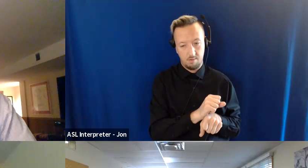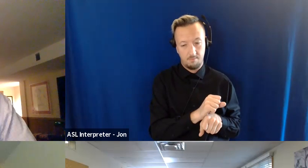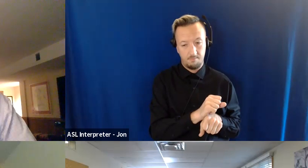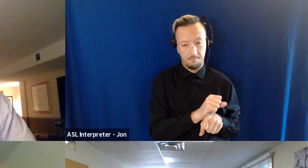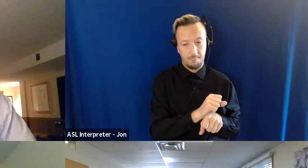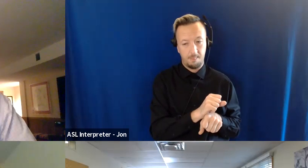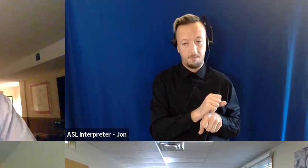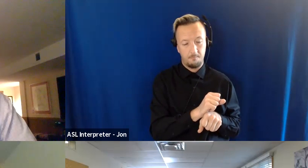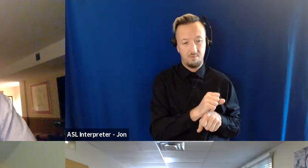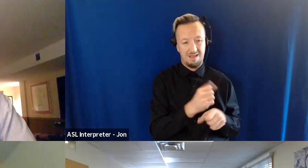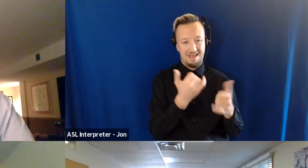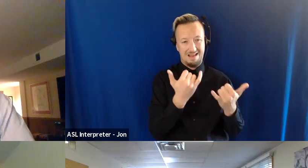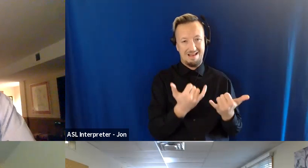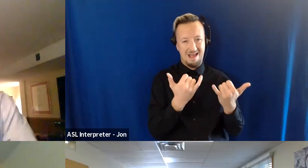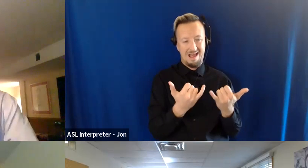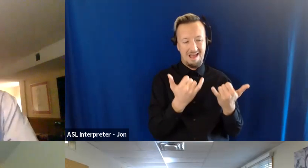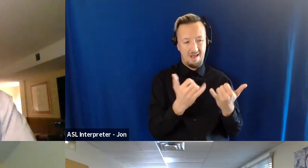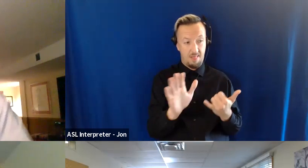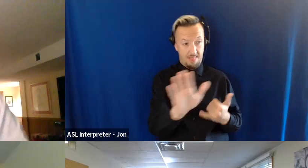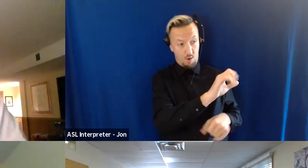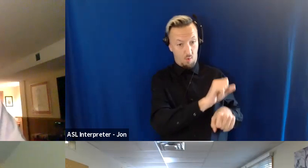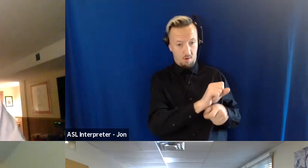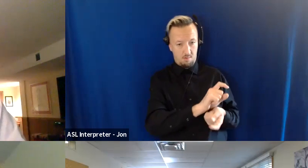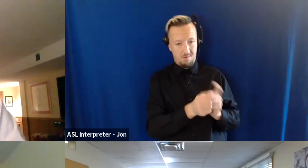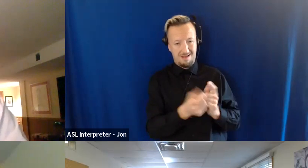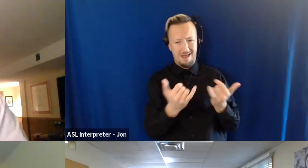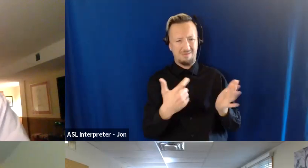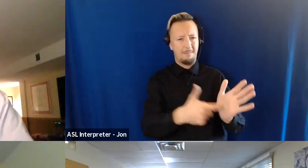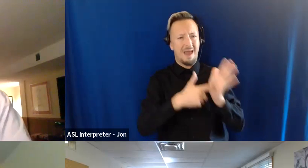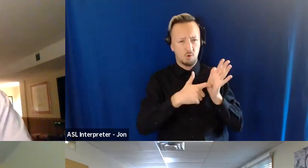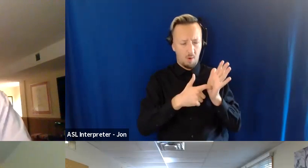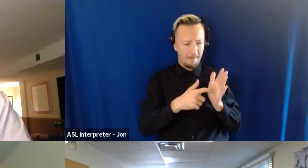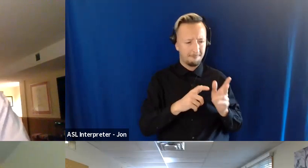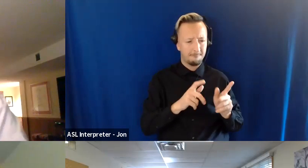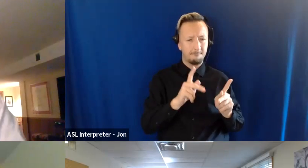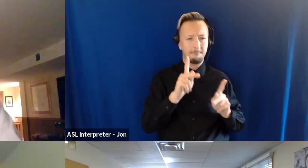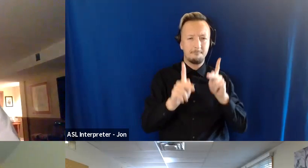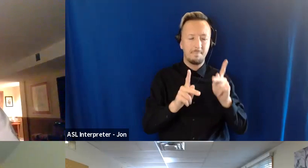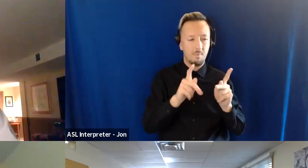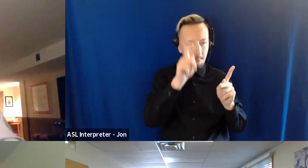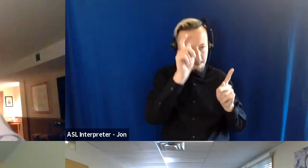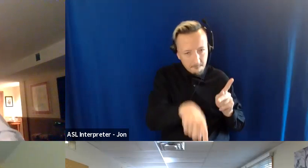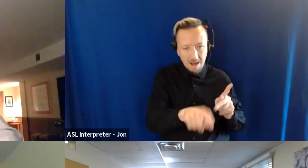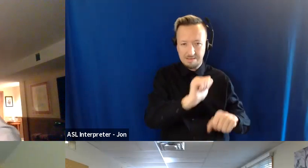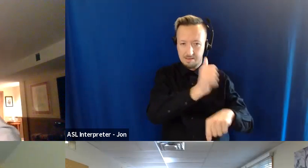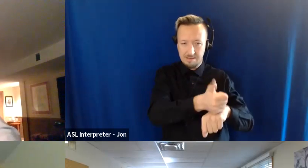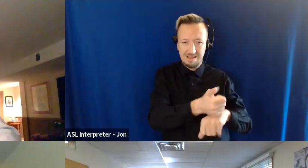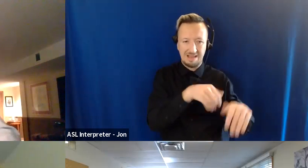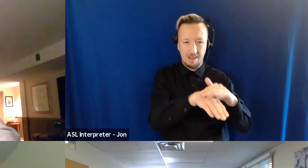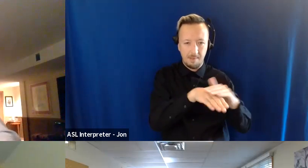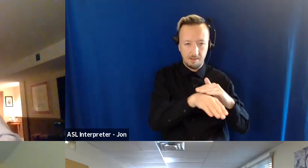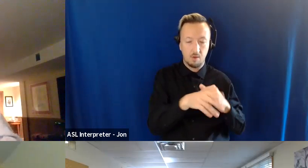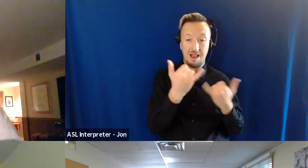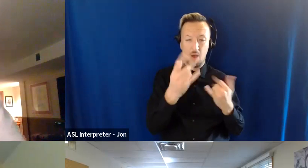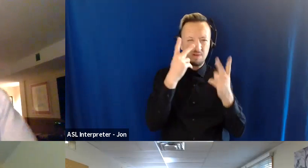to a mandatory type of situation where things have to be accessible. And restaurants, you see that